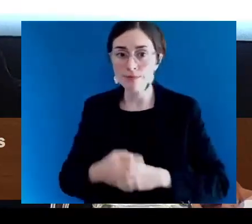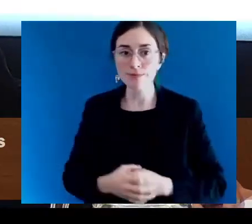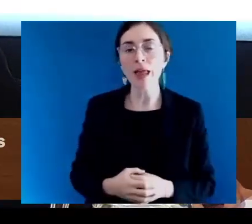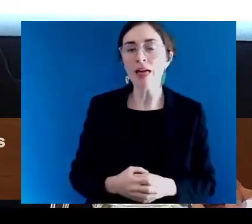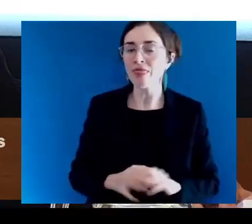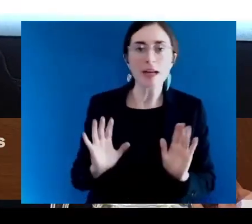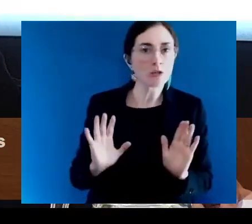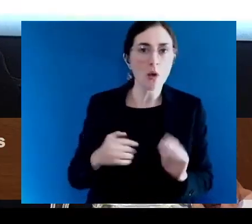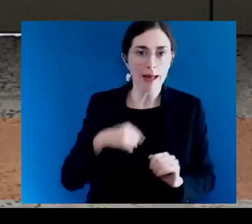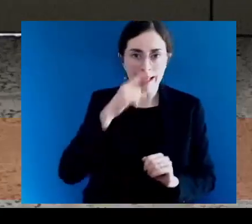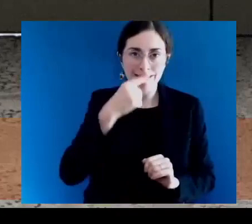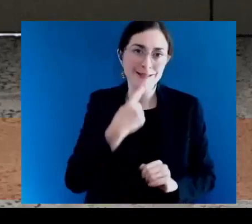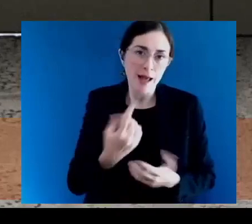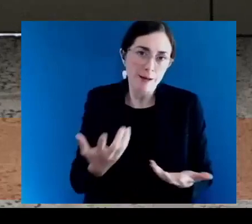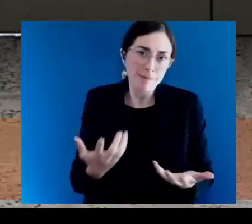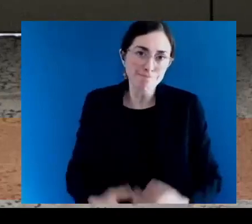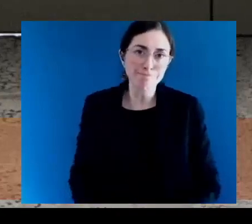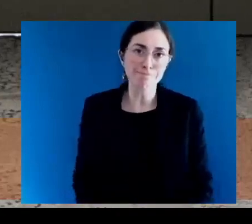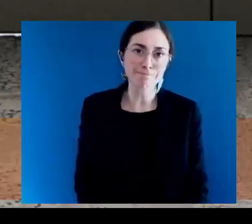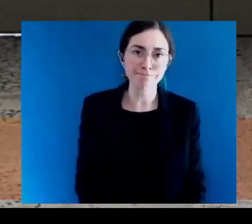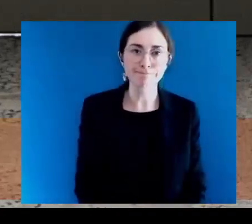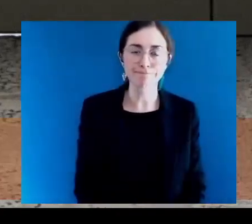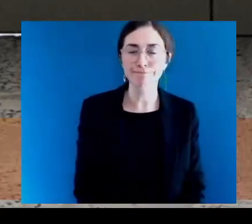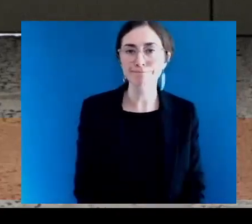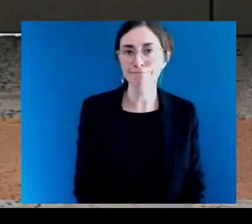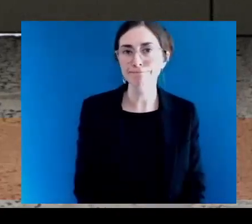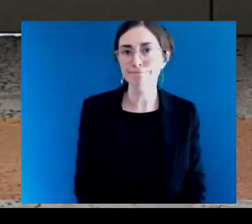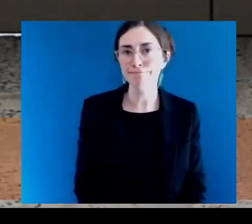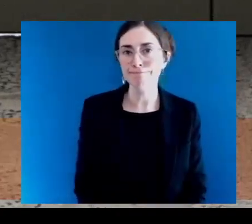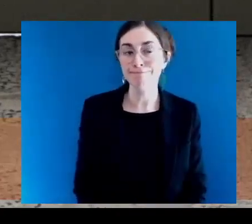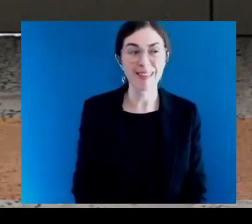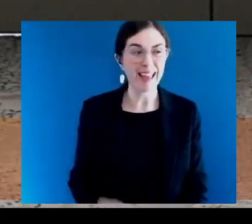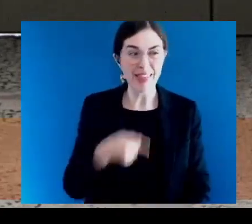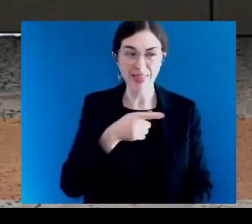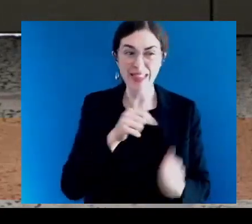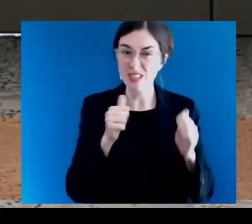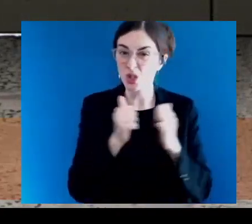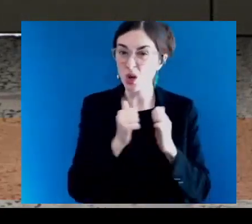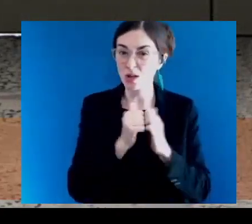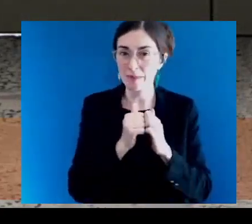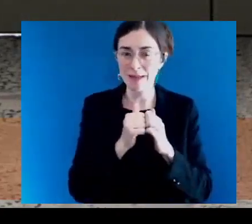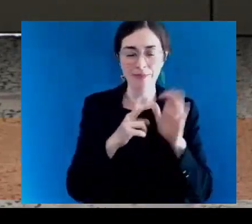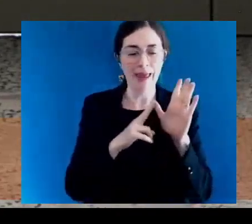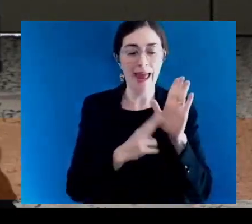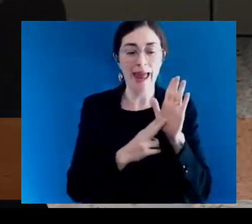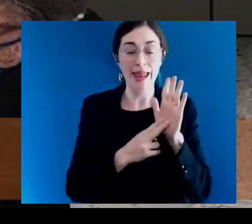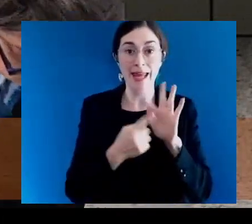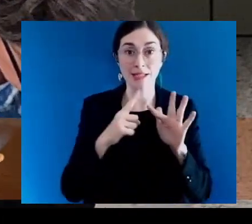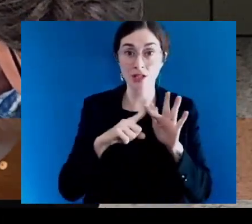that. If we stay with this document and turn to Annexure D,